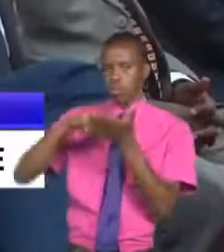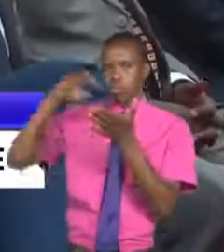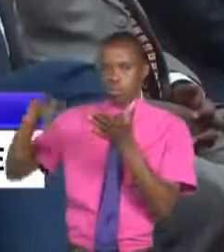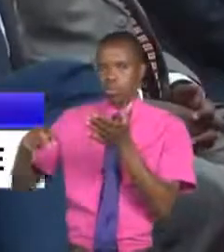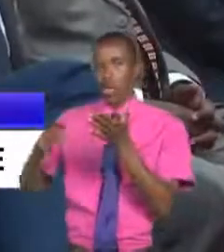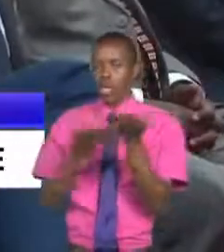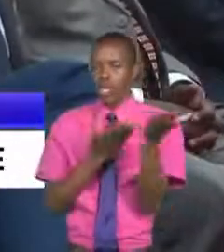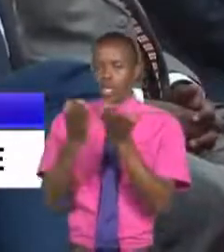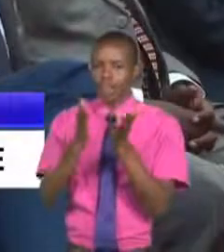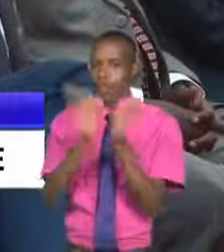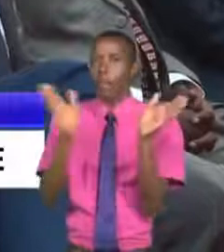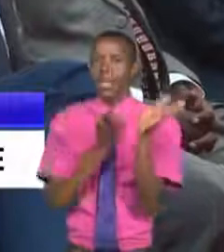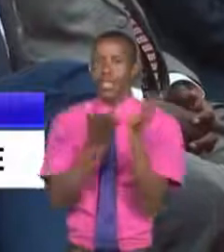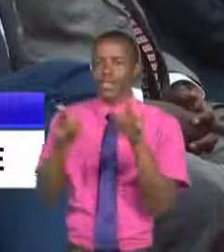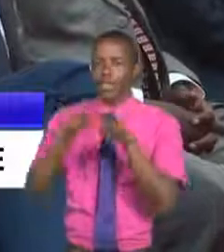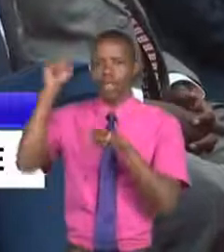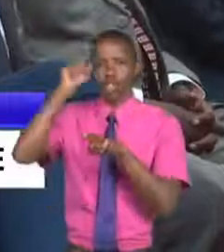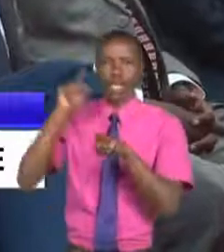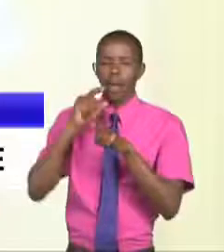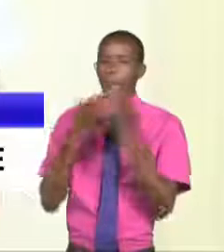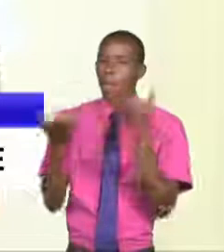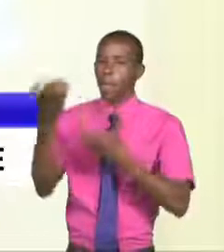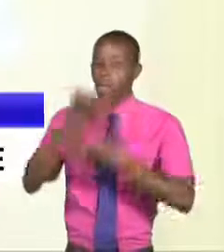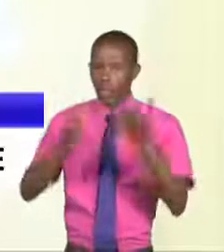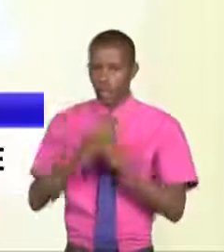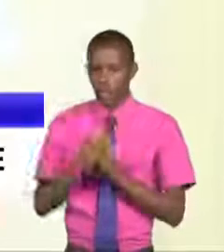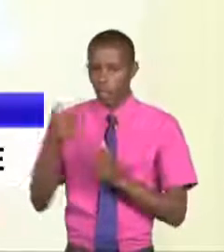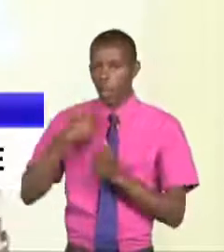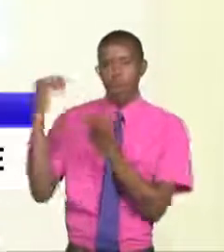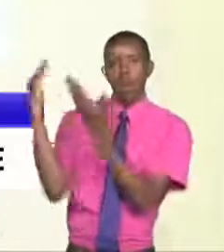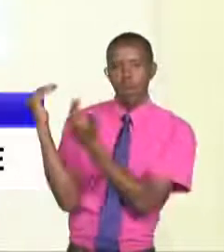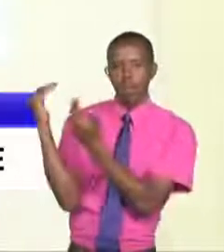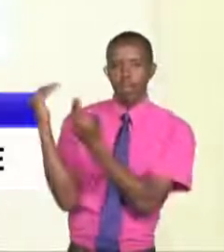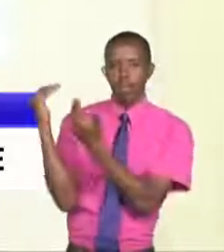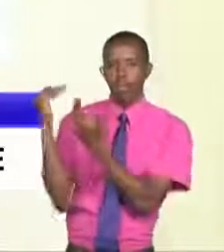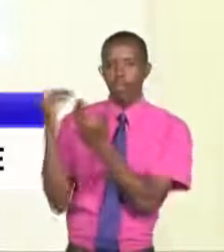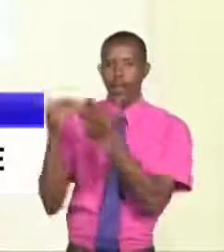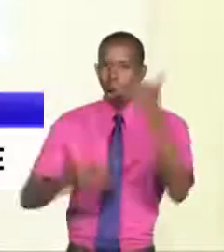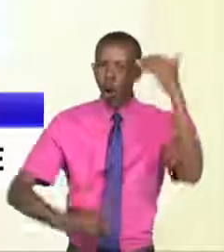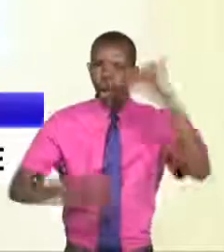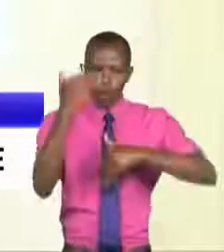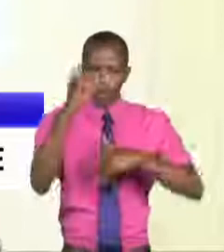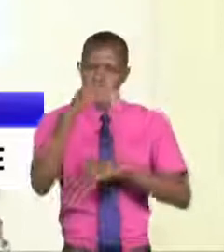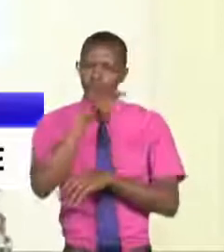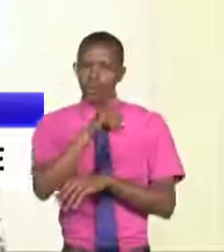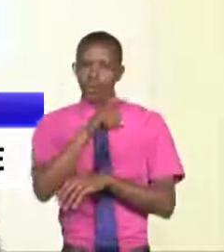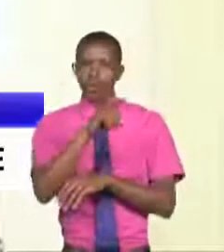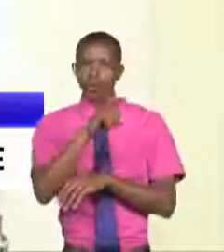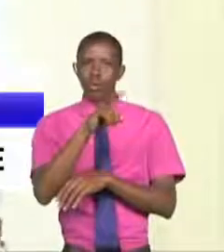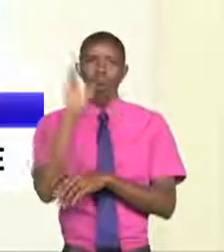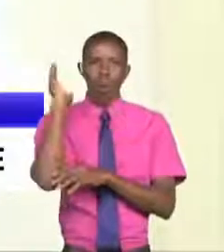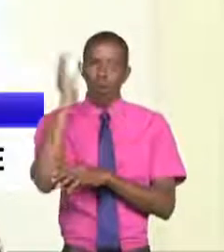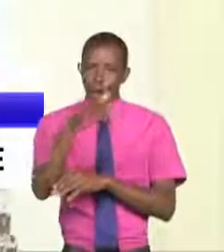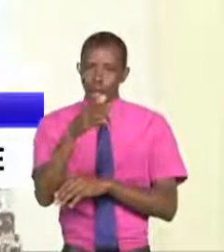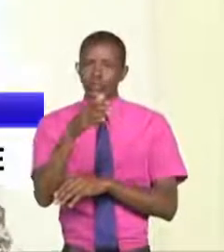takes a position in Public Service and Gender Affairs. And I'm hoping, Professor, that you will be able to go and